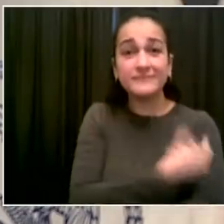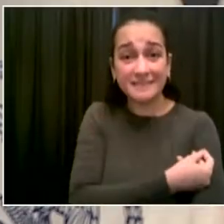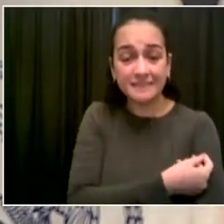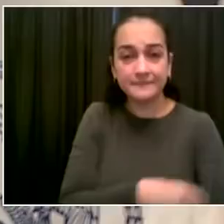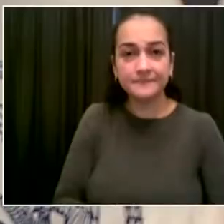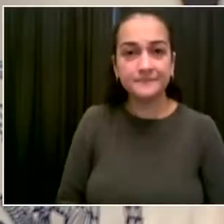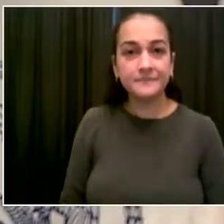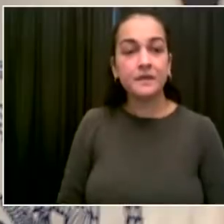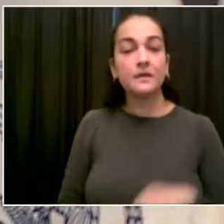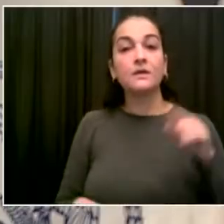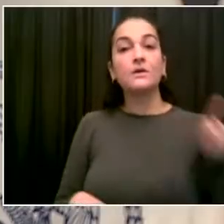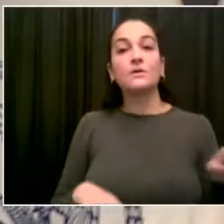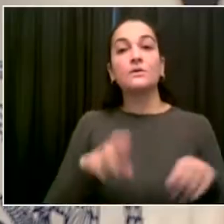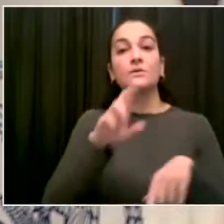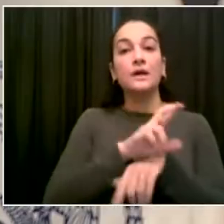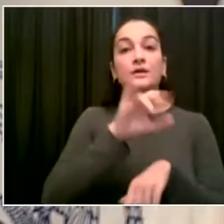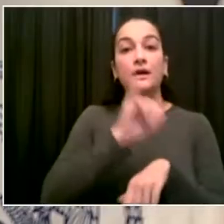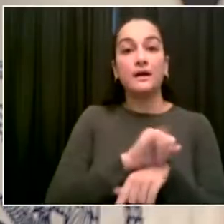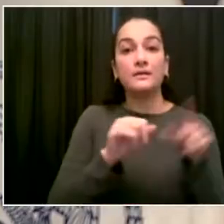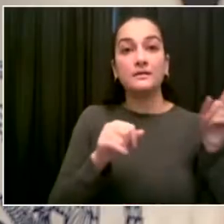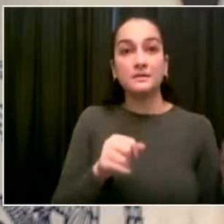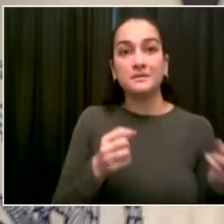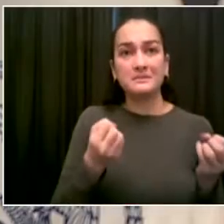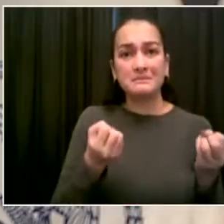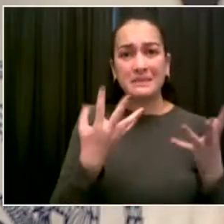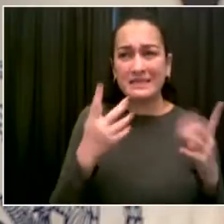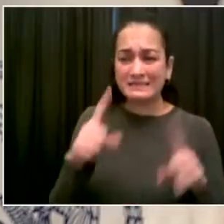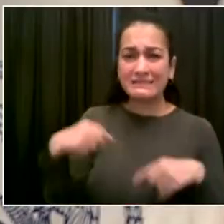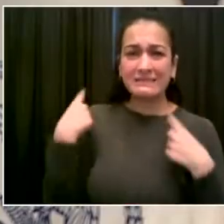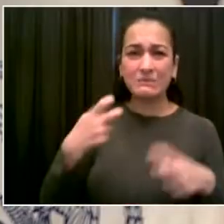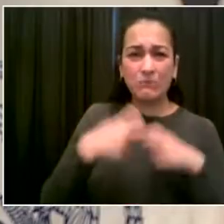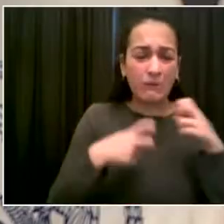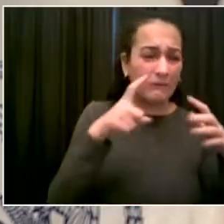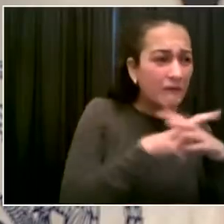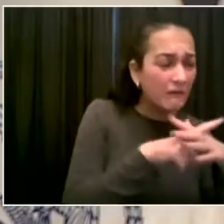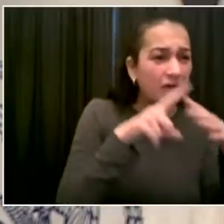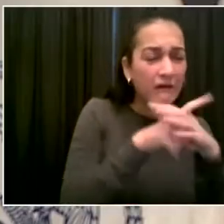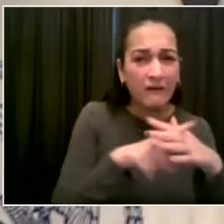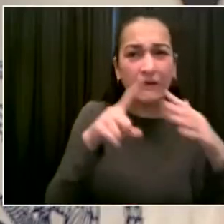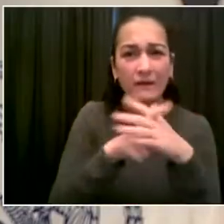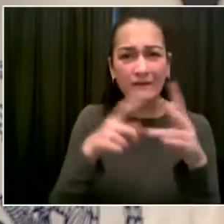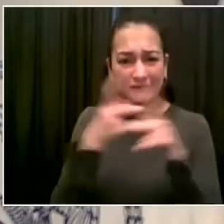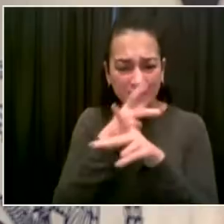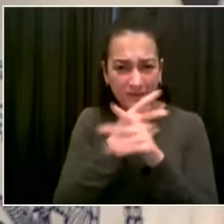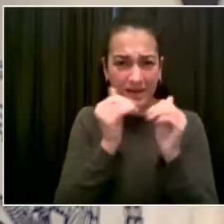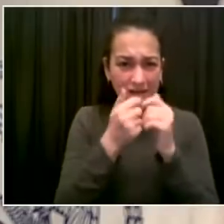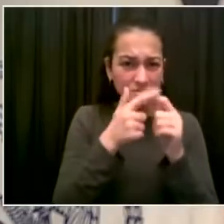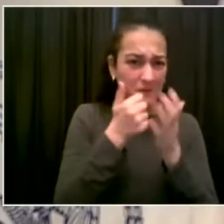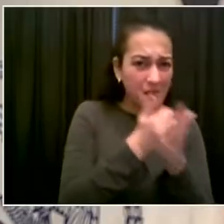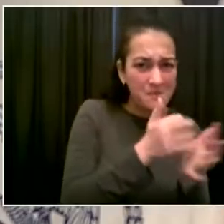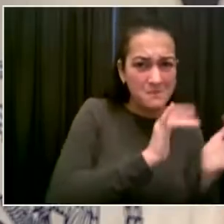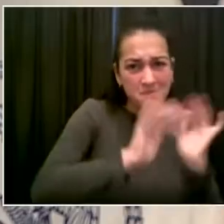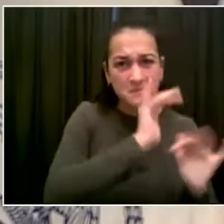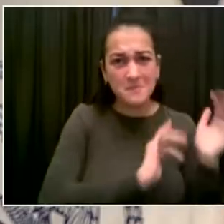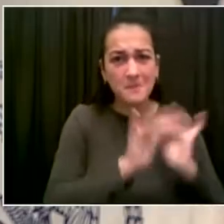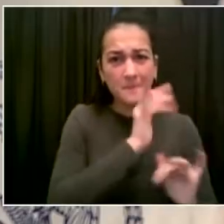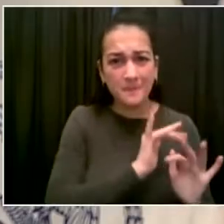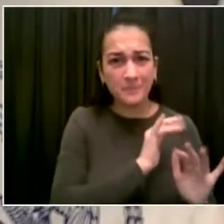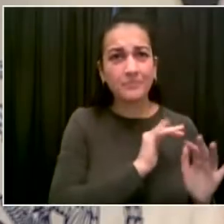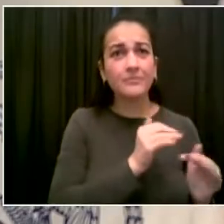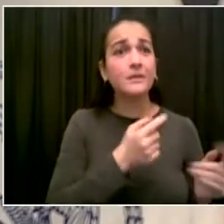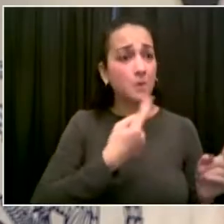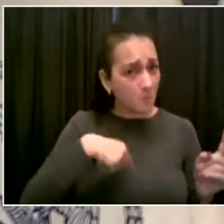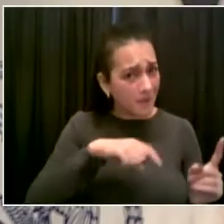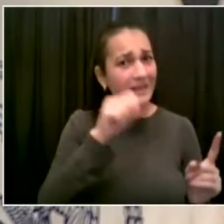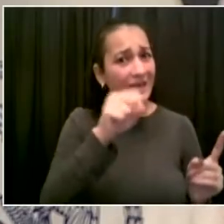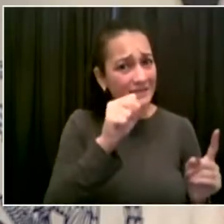Everyone knows it, but they still are under a vaccine mandate. They have to get vaccinated. We're staggering it a little bit to achieve a very